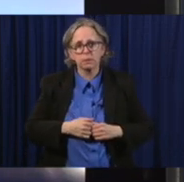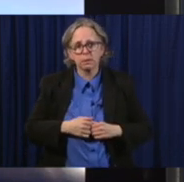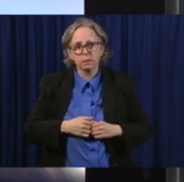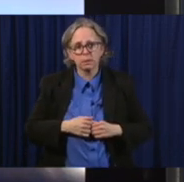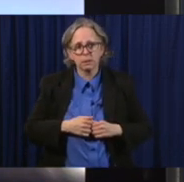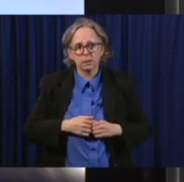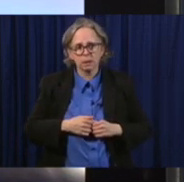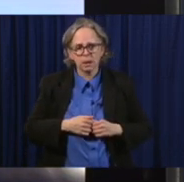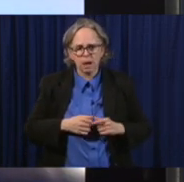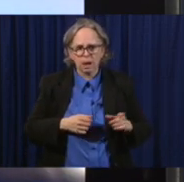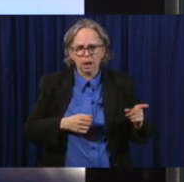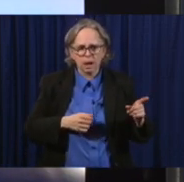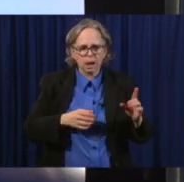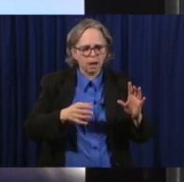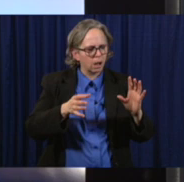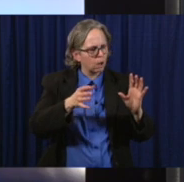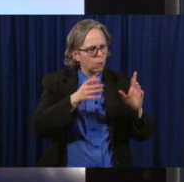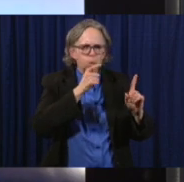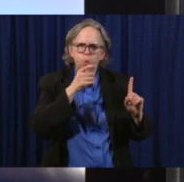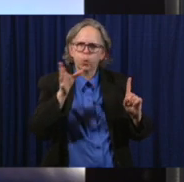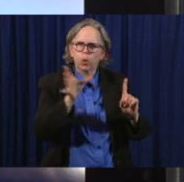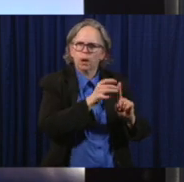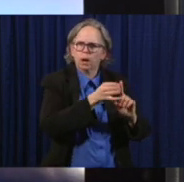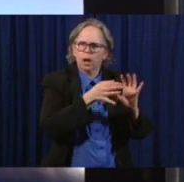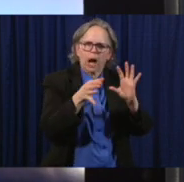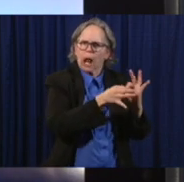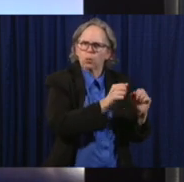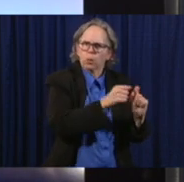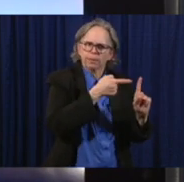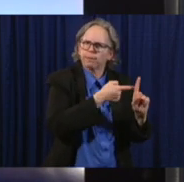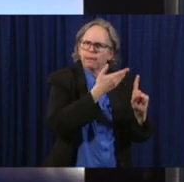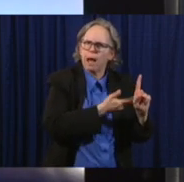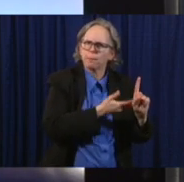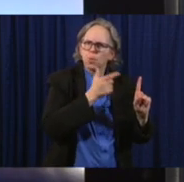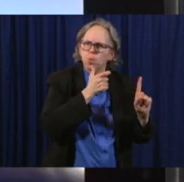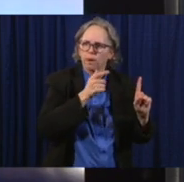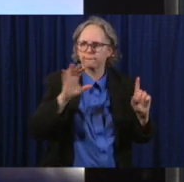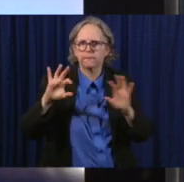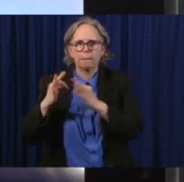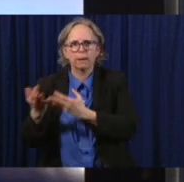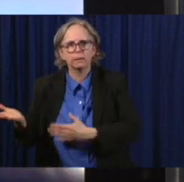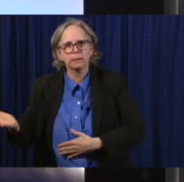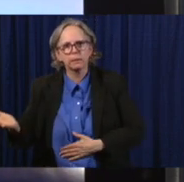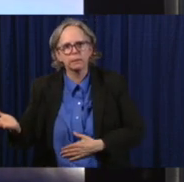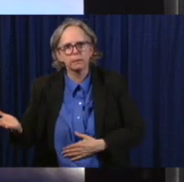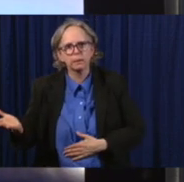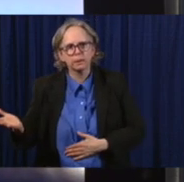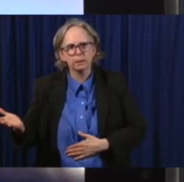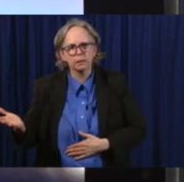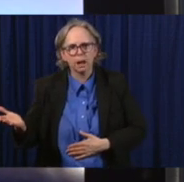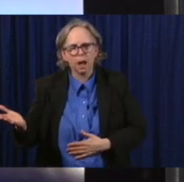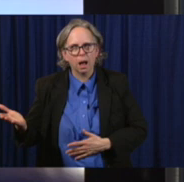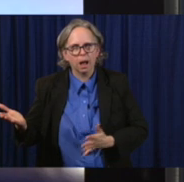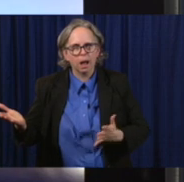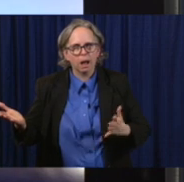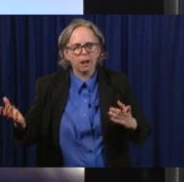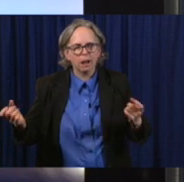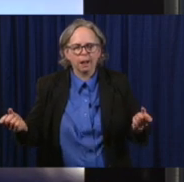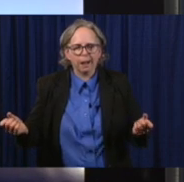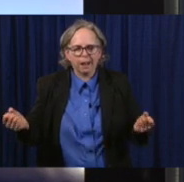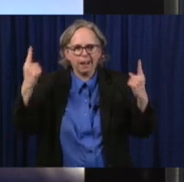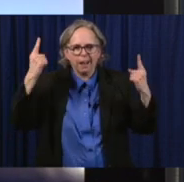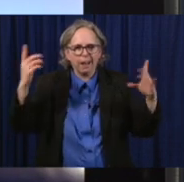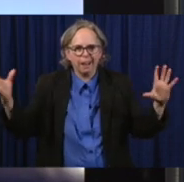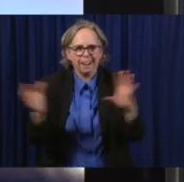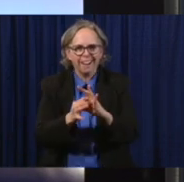family as well. And so there is deep appreciation for what that means. There's also the connection for the